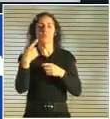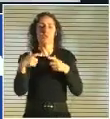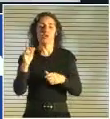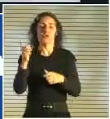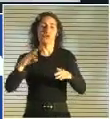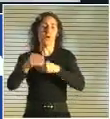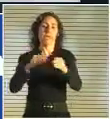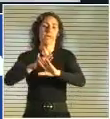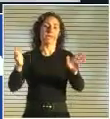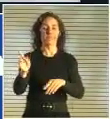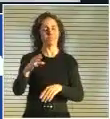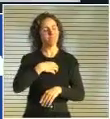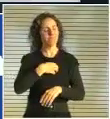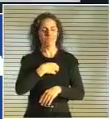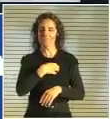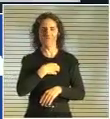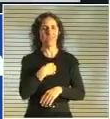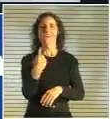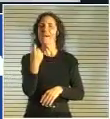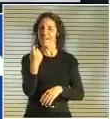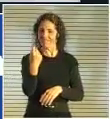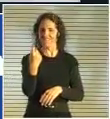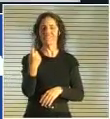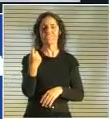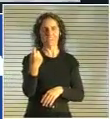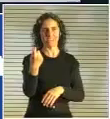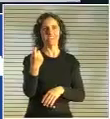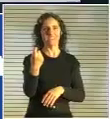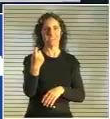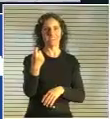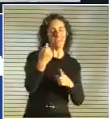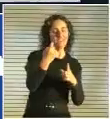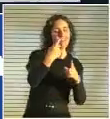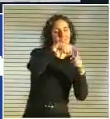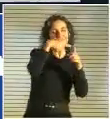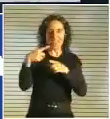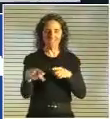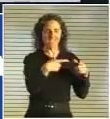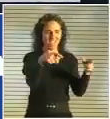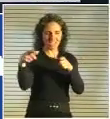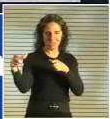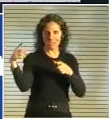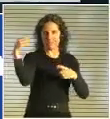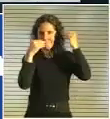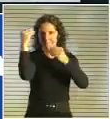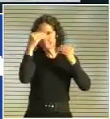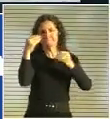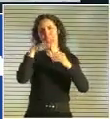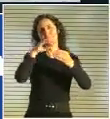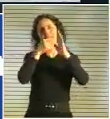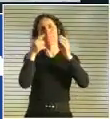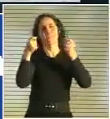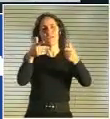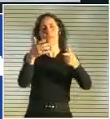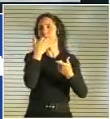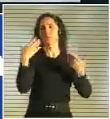multi-stakeholder approach to really develop a standard, such as for Scope 3 in greenhouse gas accounting. That's the supply chain.